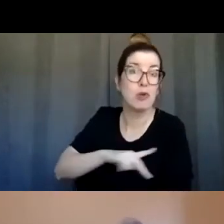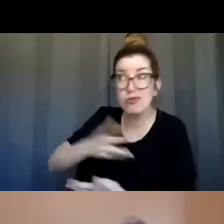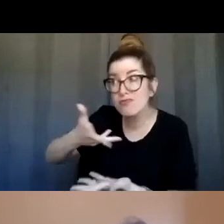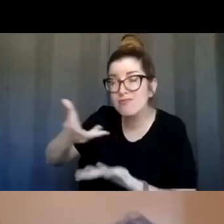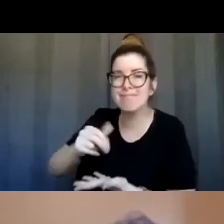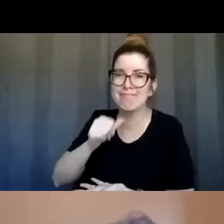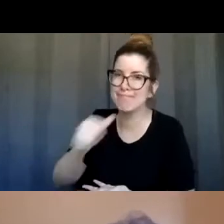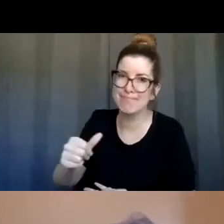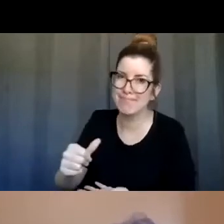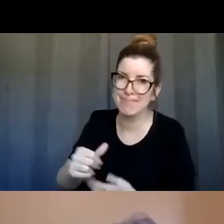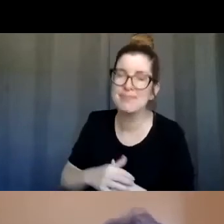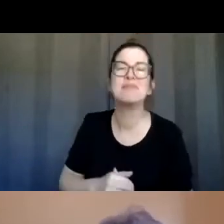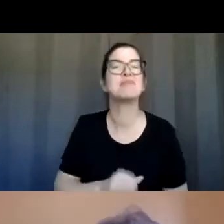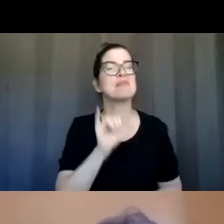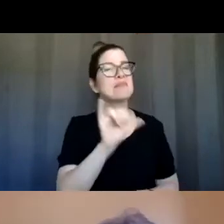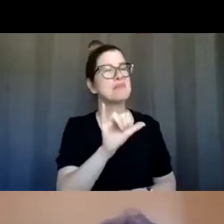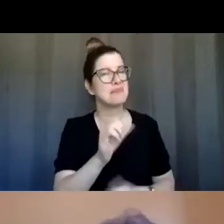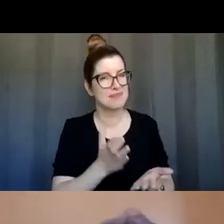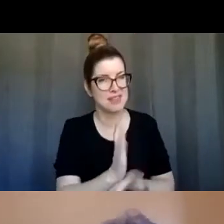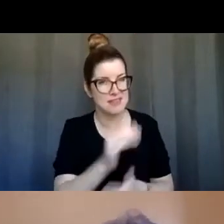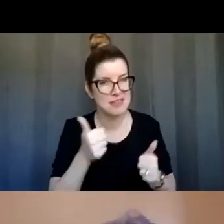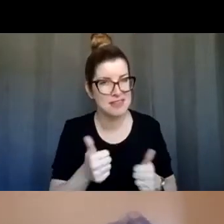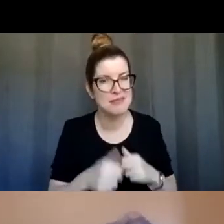know, like that. All right.